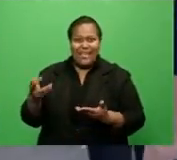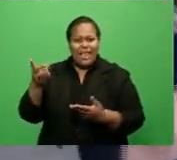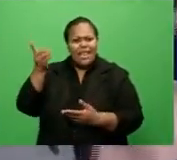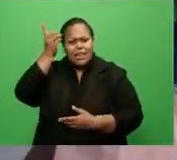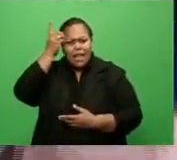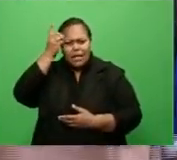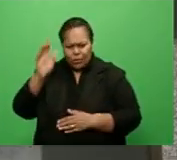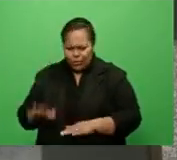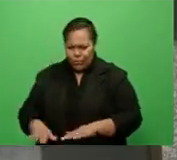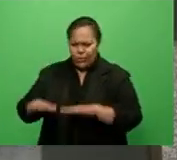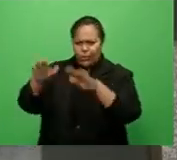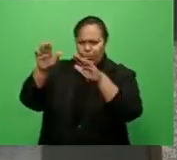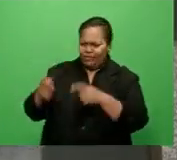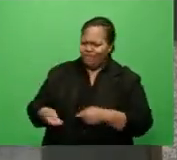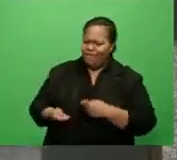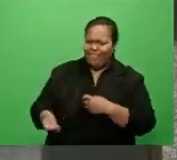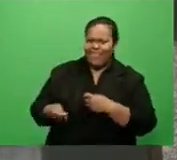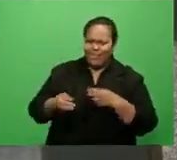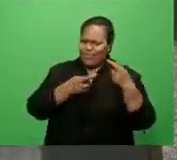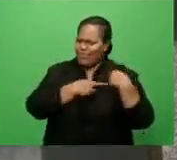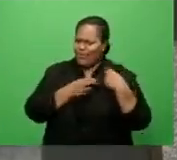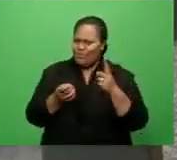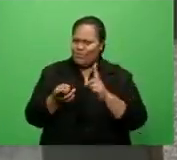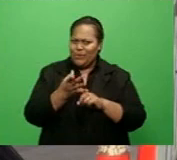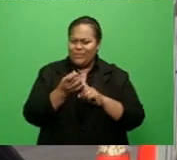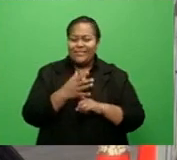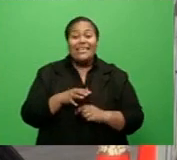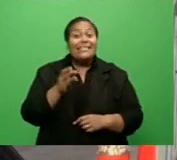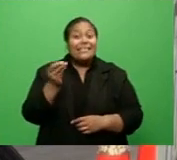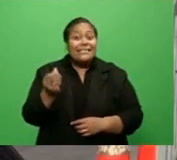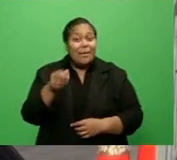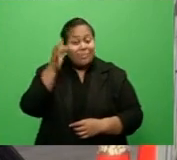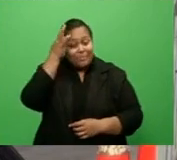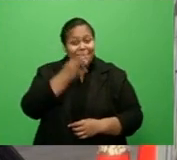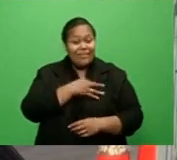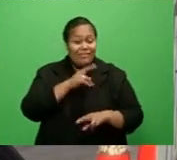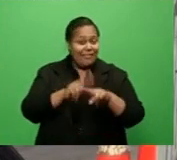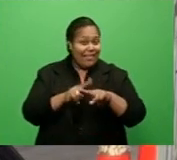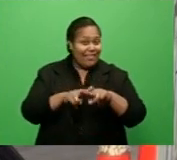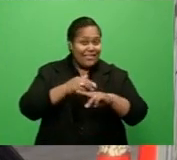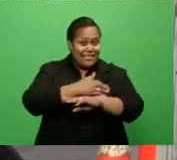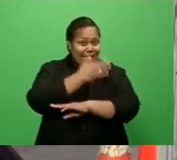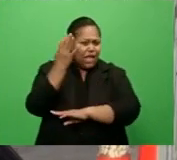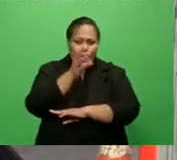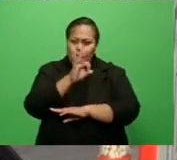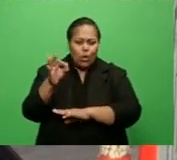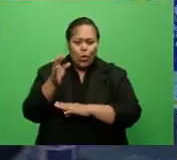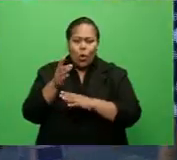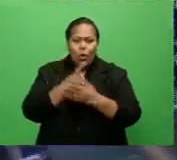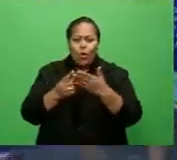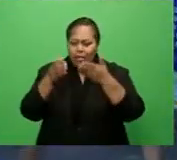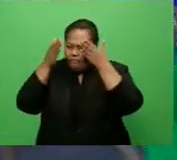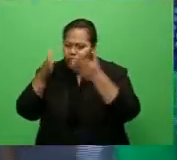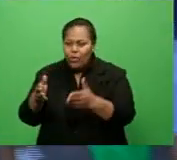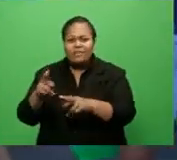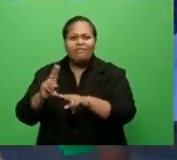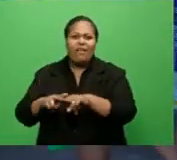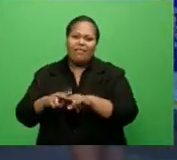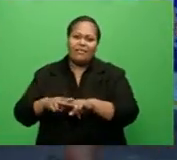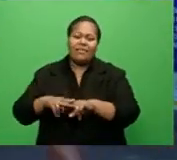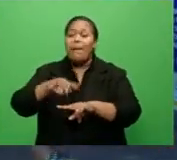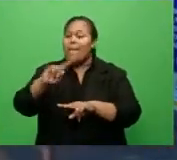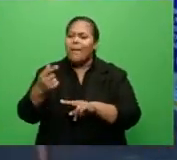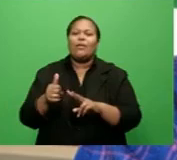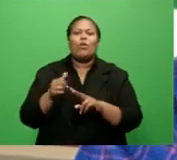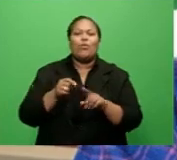are very important. Some believe that Father's Day should not only be attributed to fathers, but also to all mothers who play